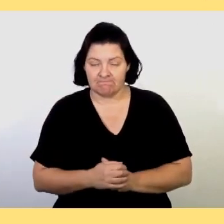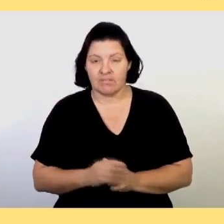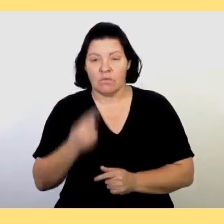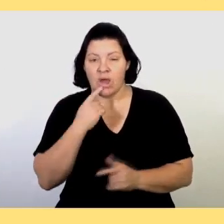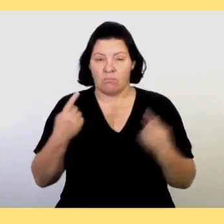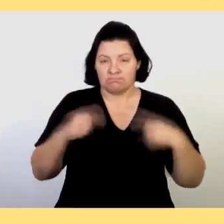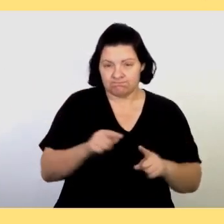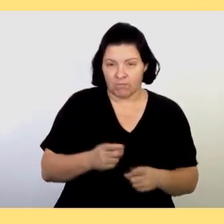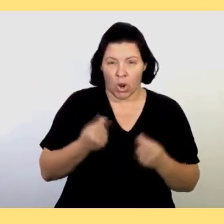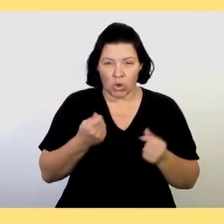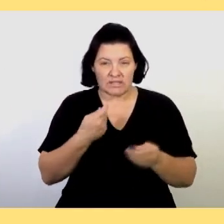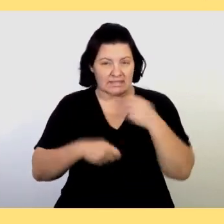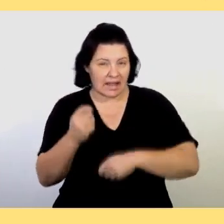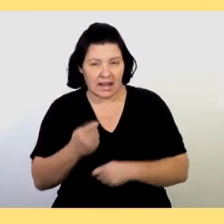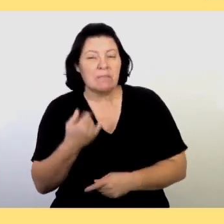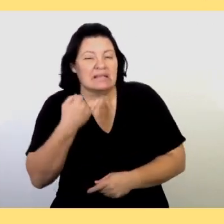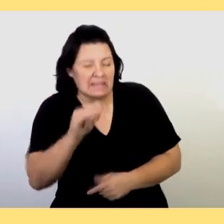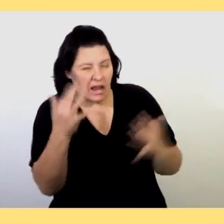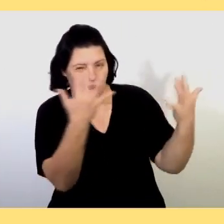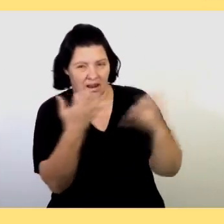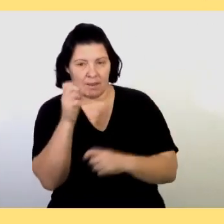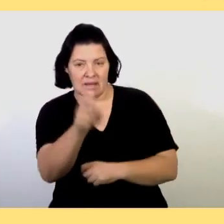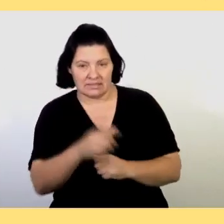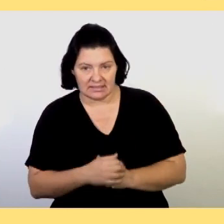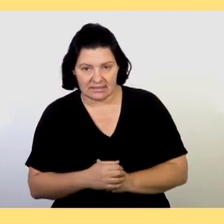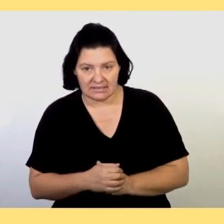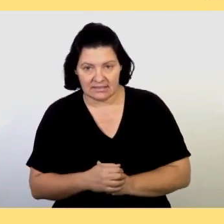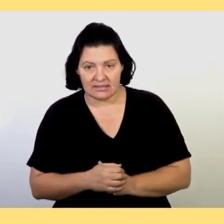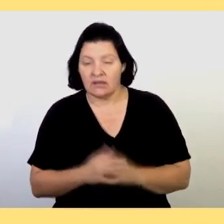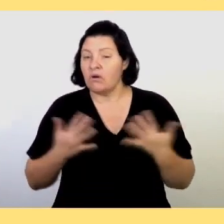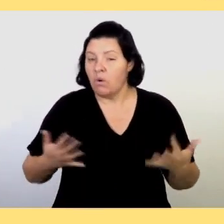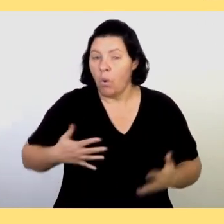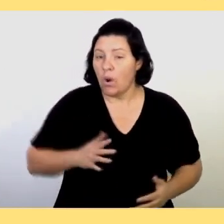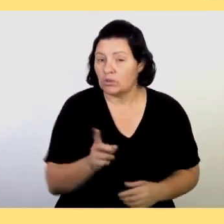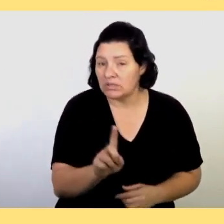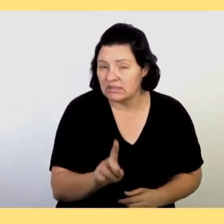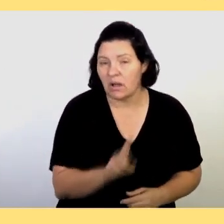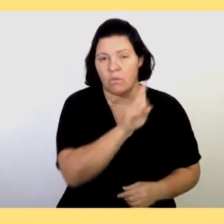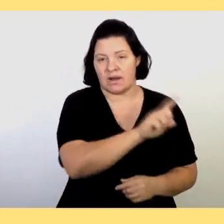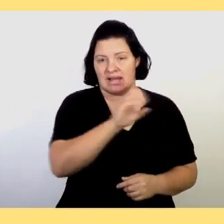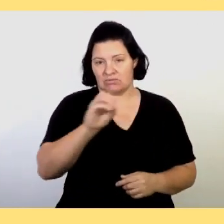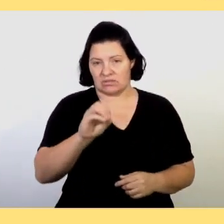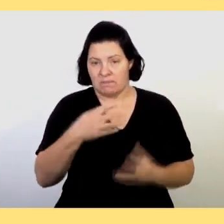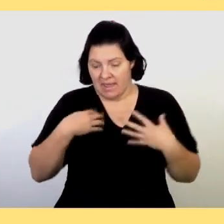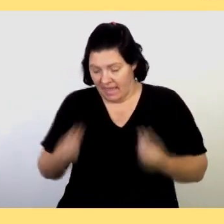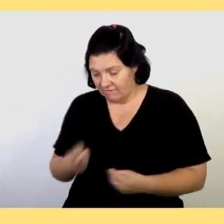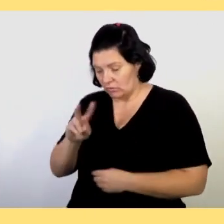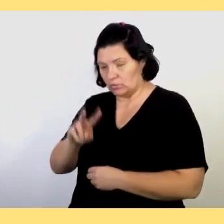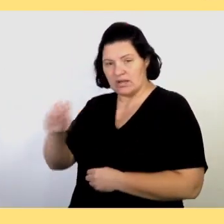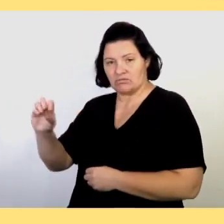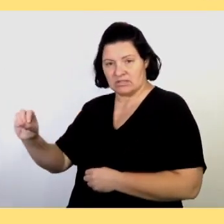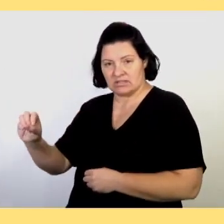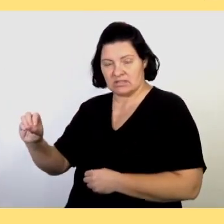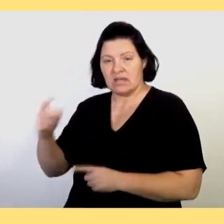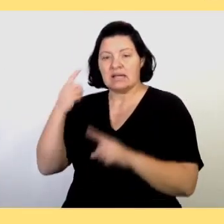71,960. When I now come to my cost of sales, I still need to calculate this. Remember, what you want is 100. What you have is